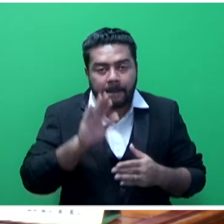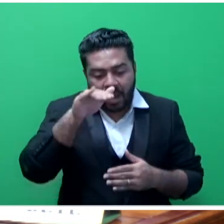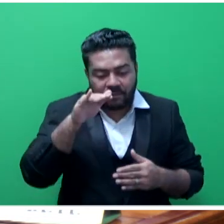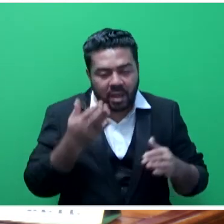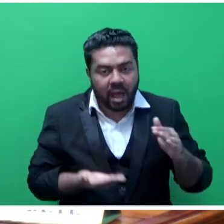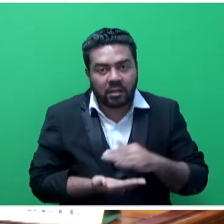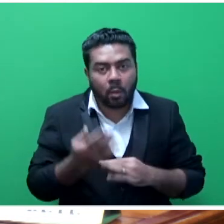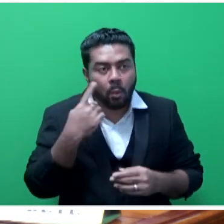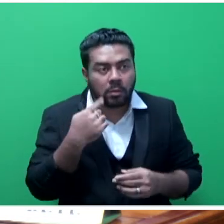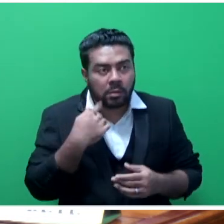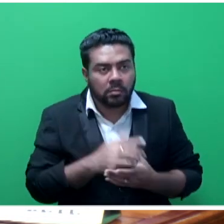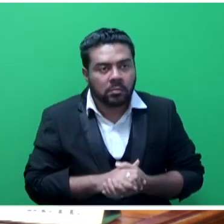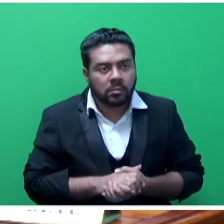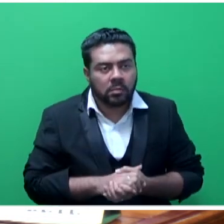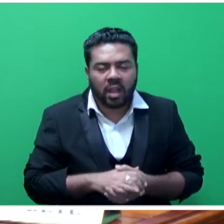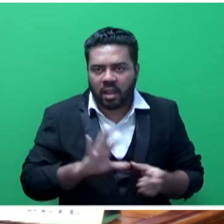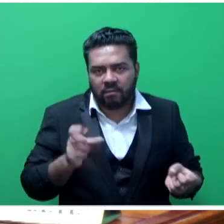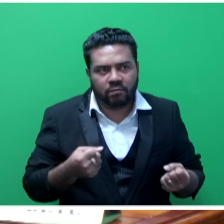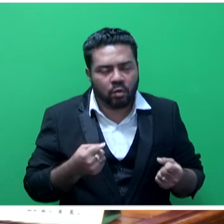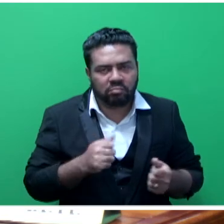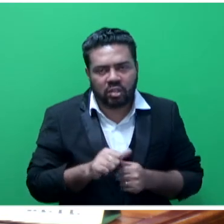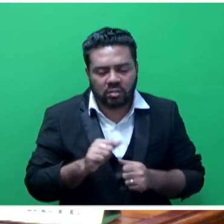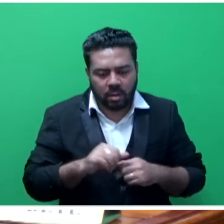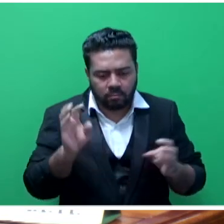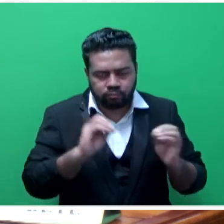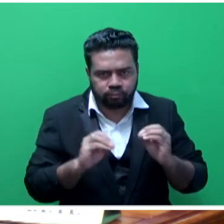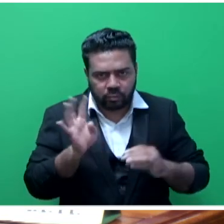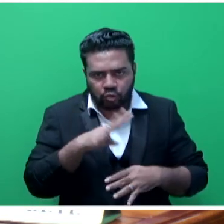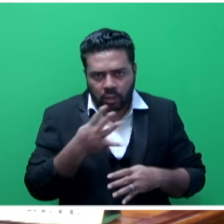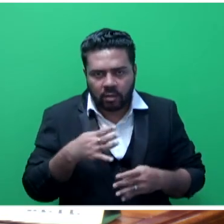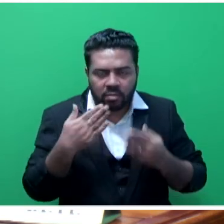and for routine maritime patrols. Thank you, Mr. Speaker, sir. Thank you.